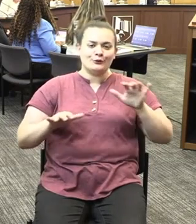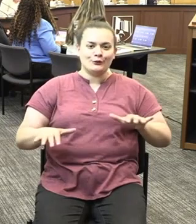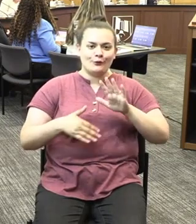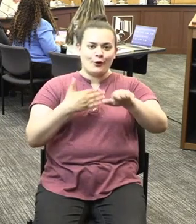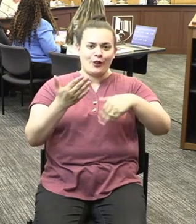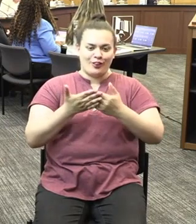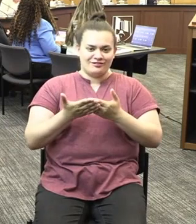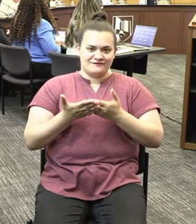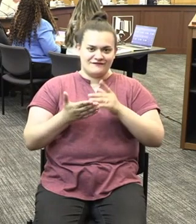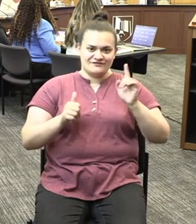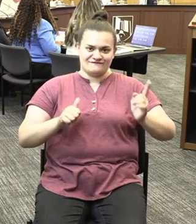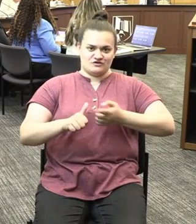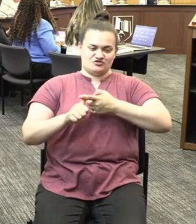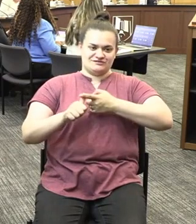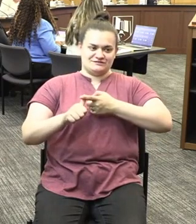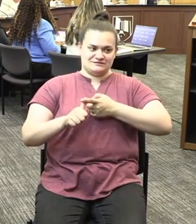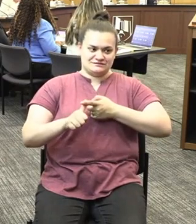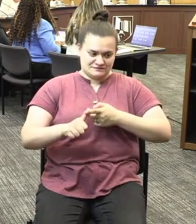firsts.